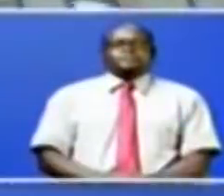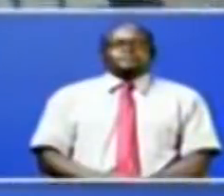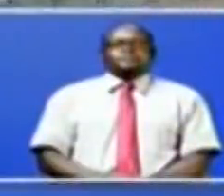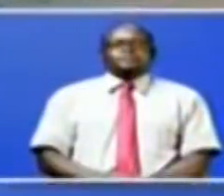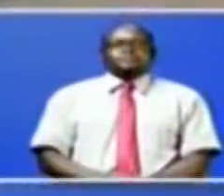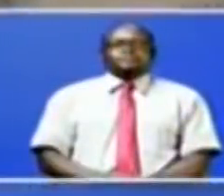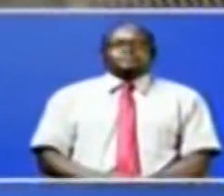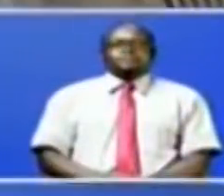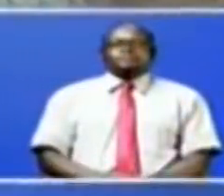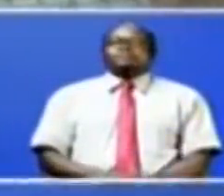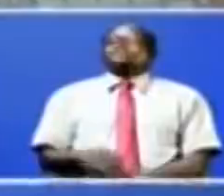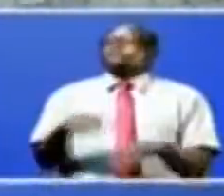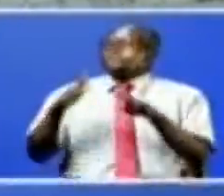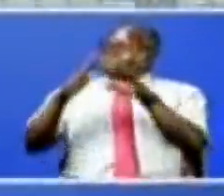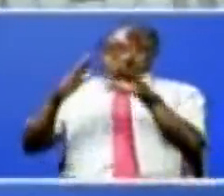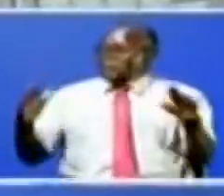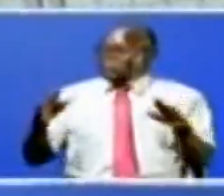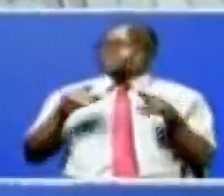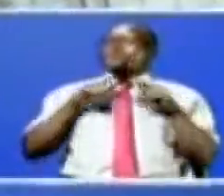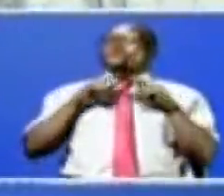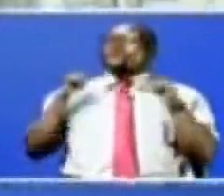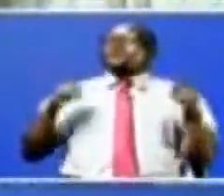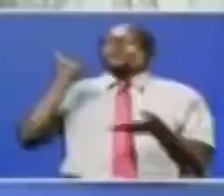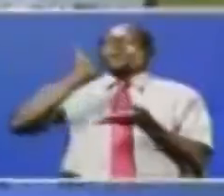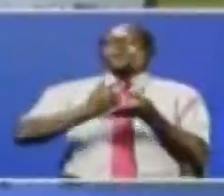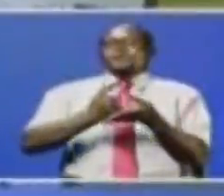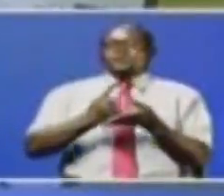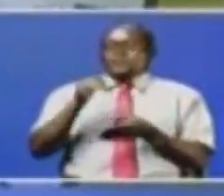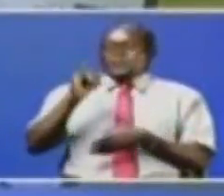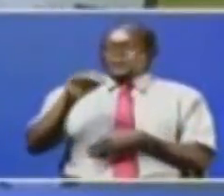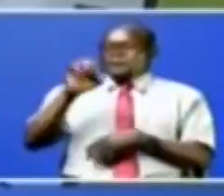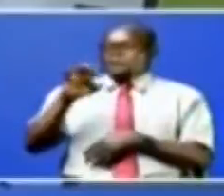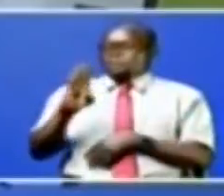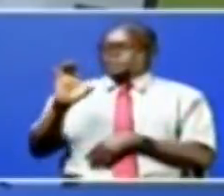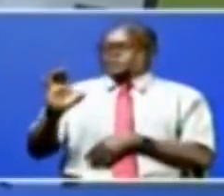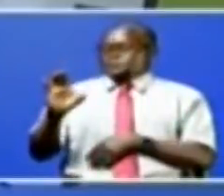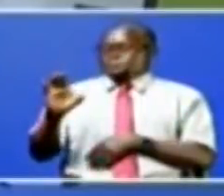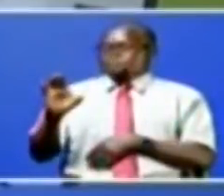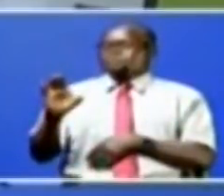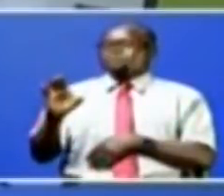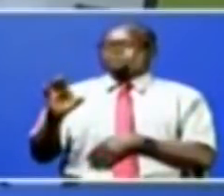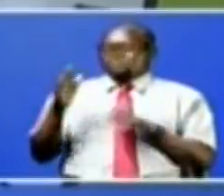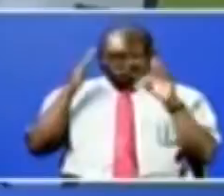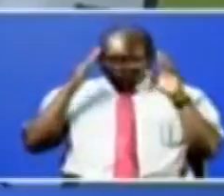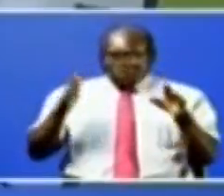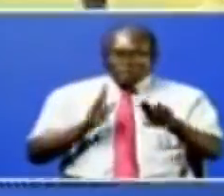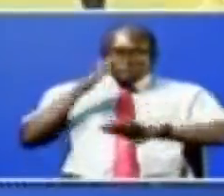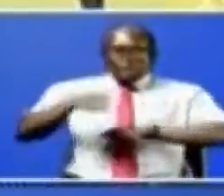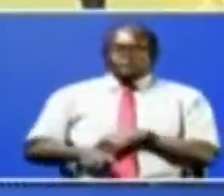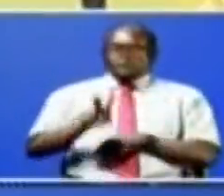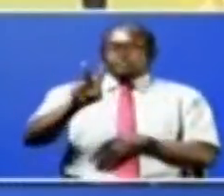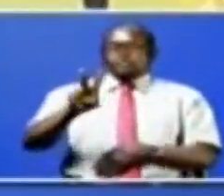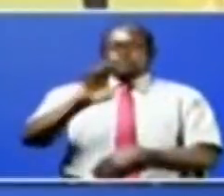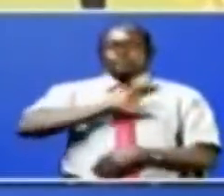Yet again, the anniversary towers, which host the offices of the electoral body IEBC, will be on the spotlight after two commissioners,